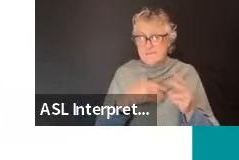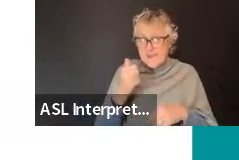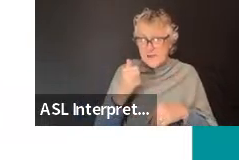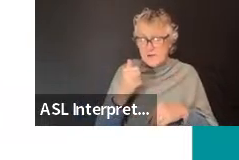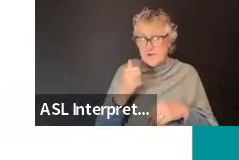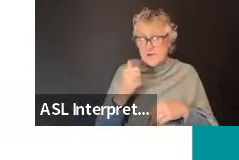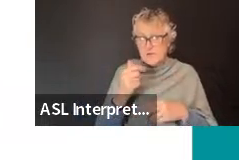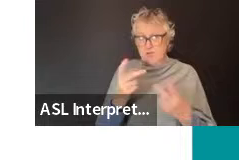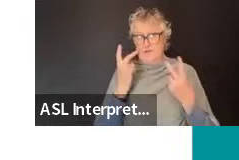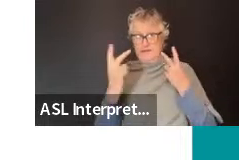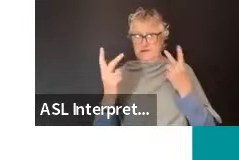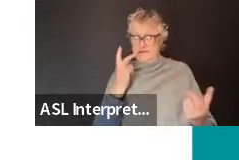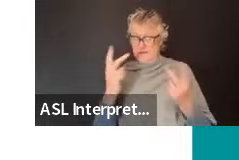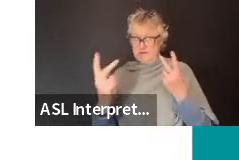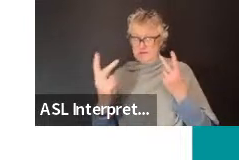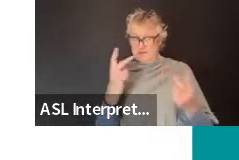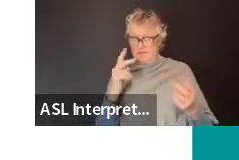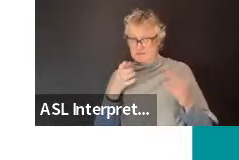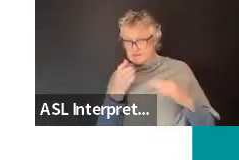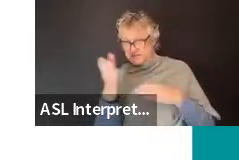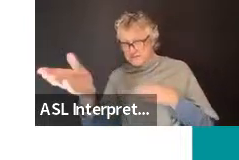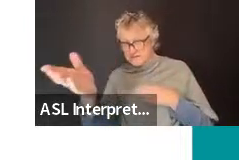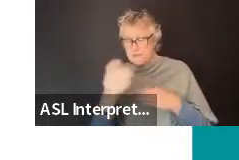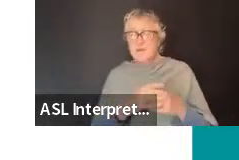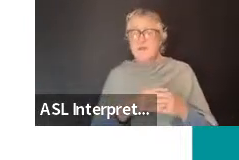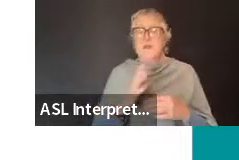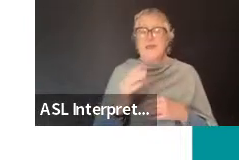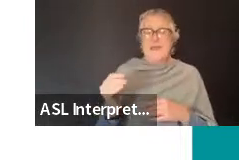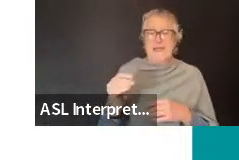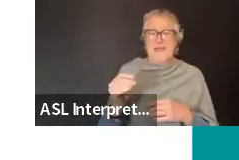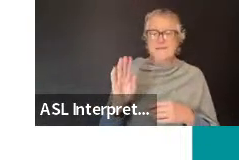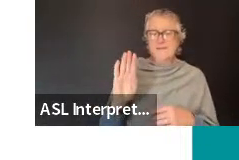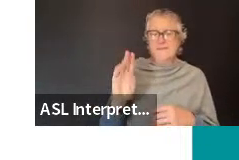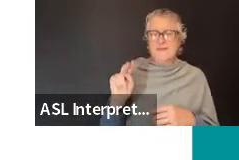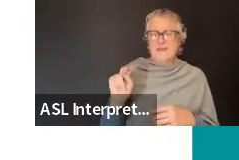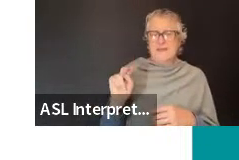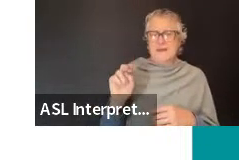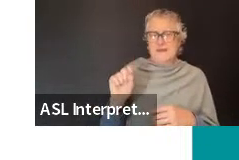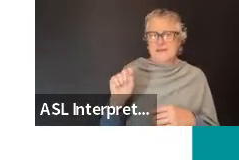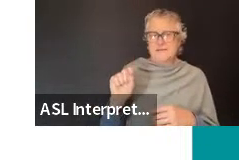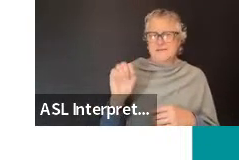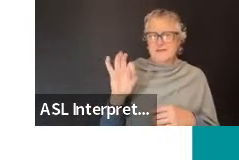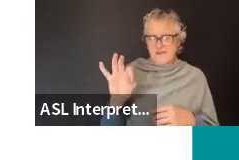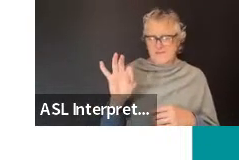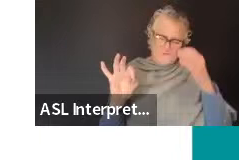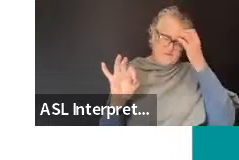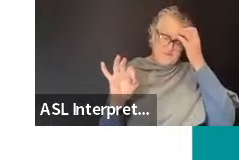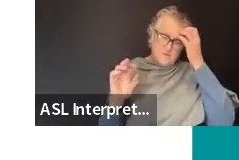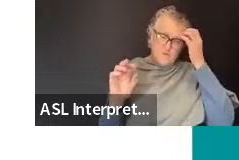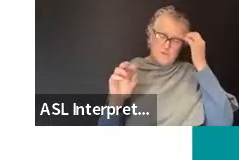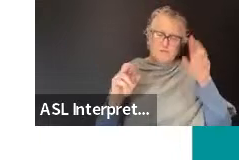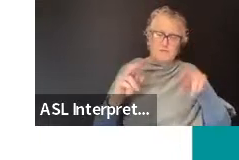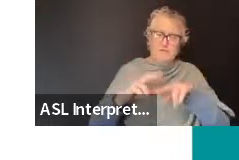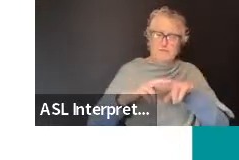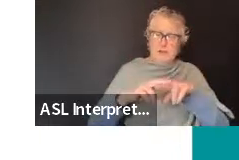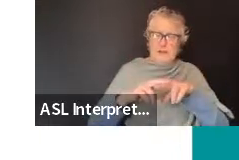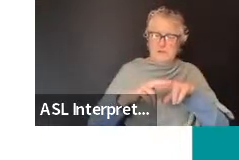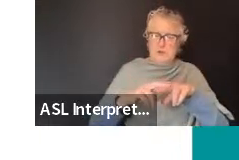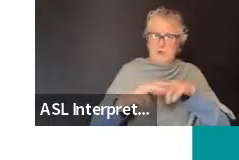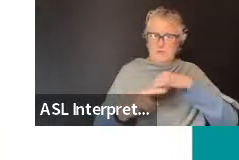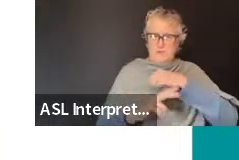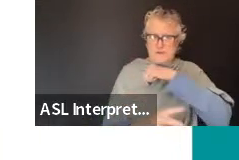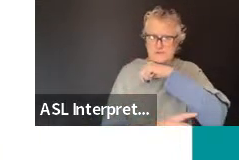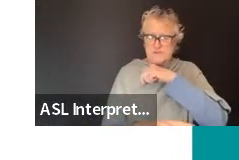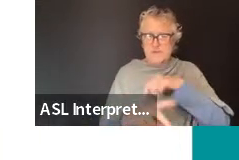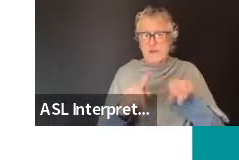transit to the Columbia River bridges and the BNSF railroad bridge. And lastly, it increases